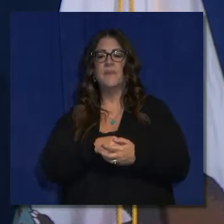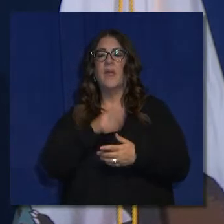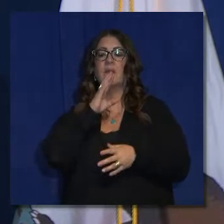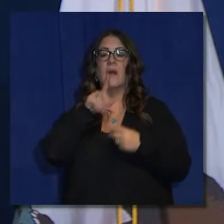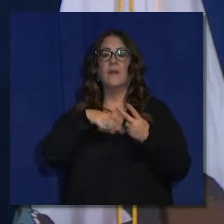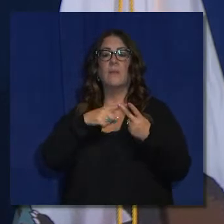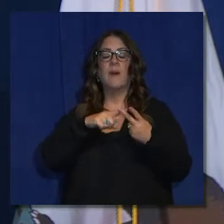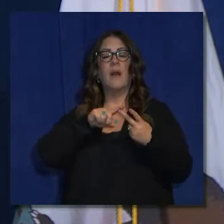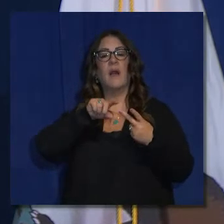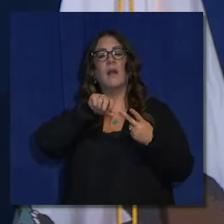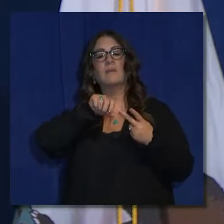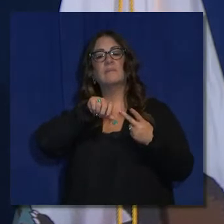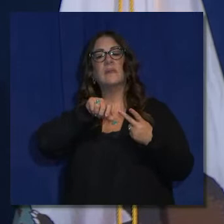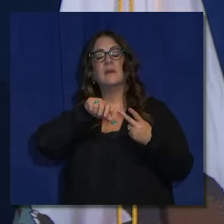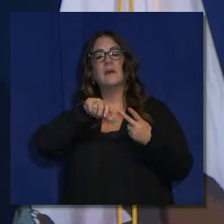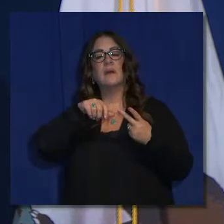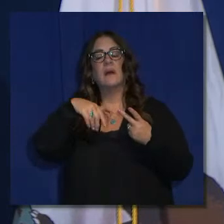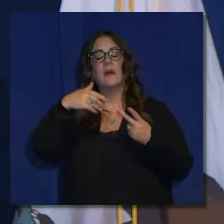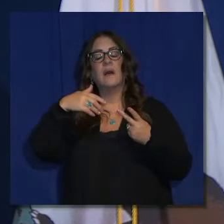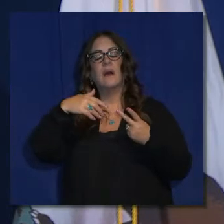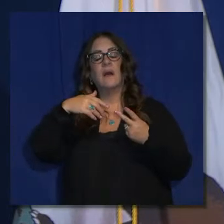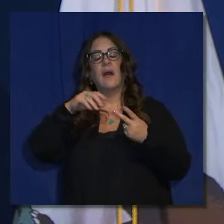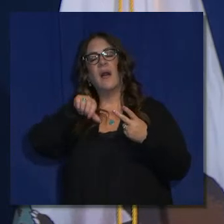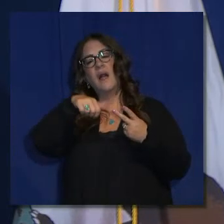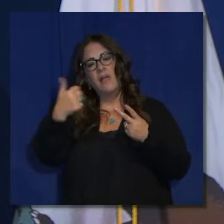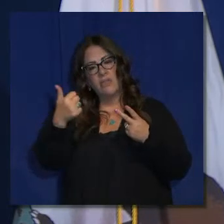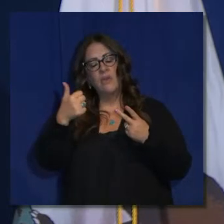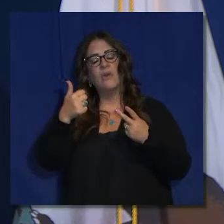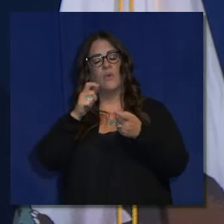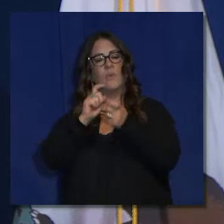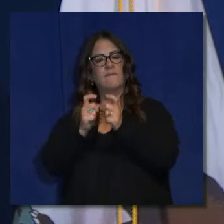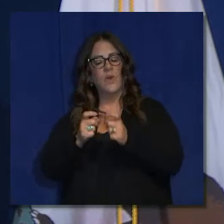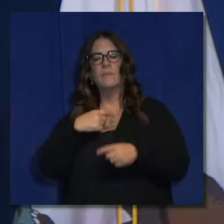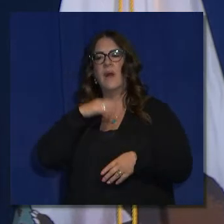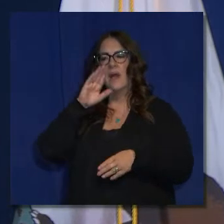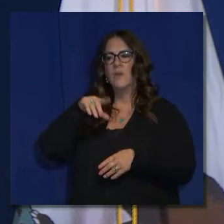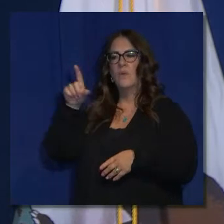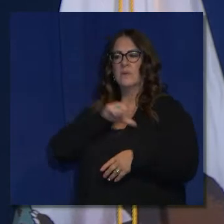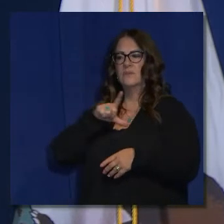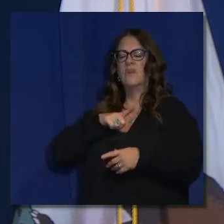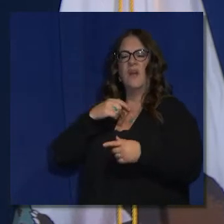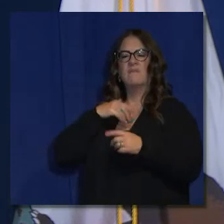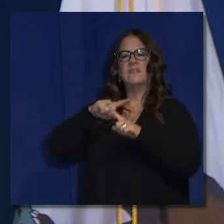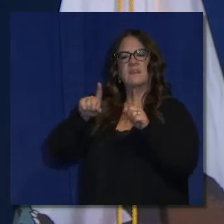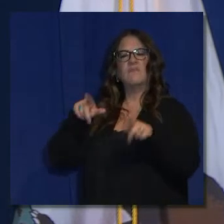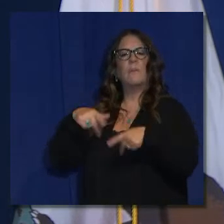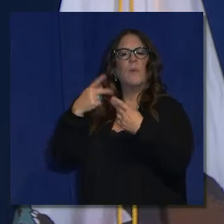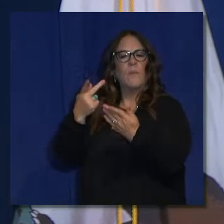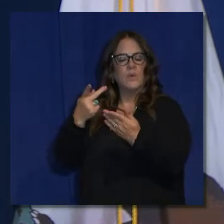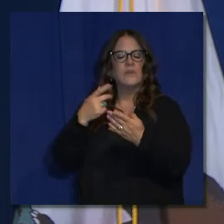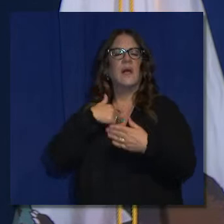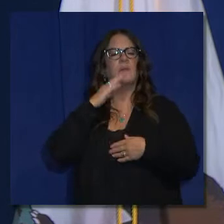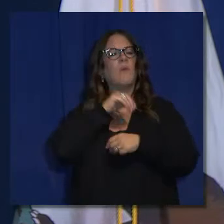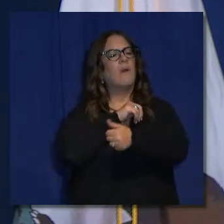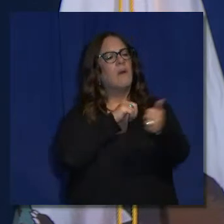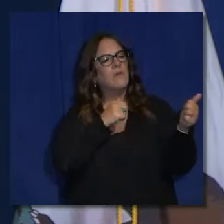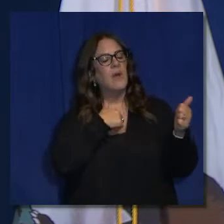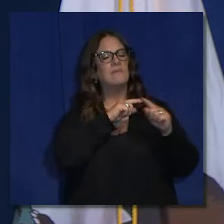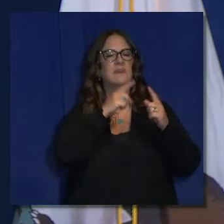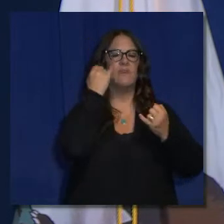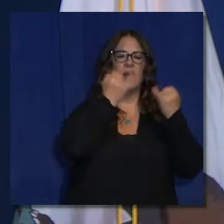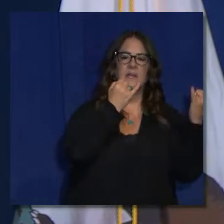subsequent reforms, I know there are a number of proposals out there in the legislature. I know a lot of people have ideas in terms of